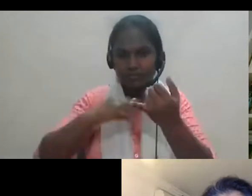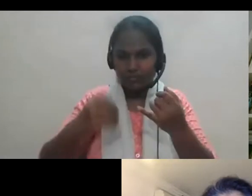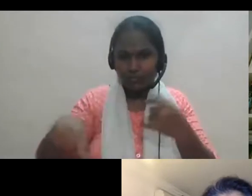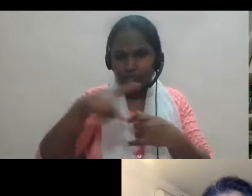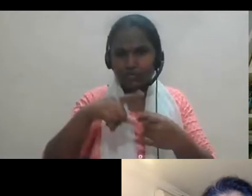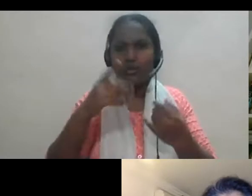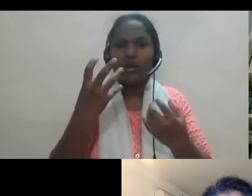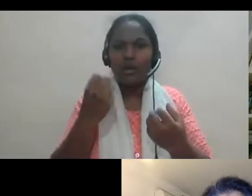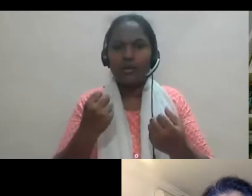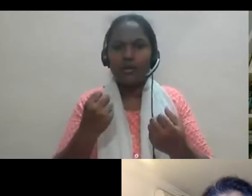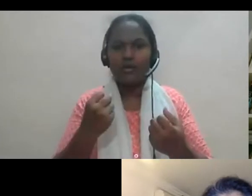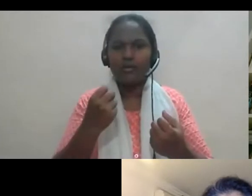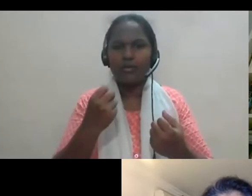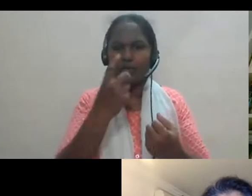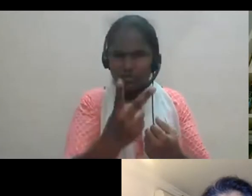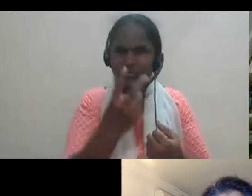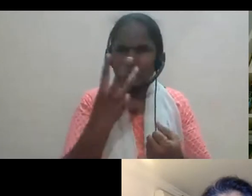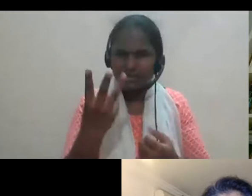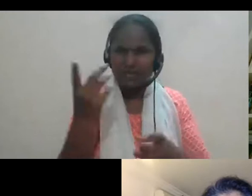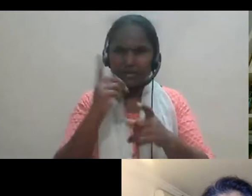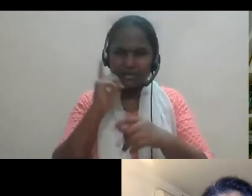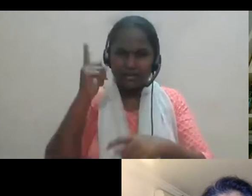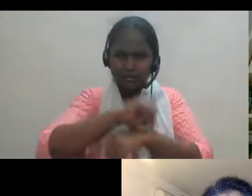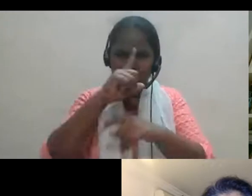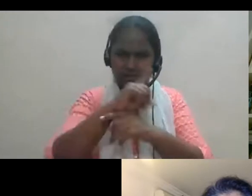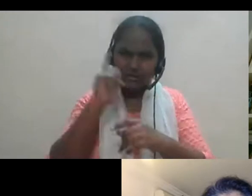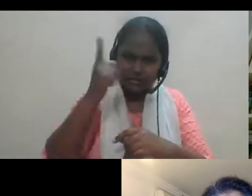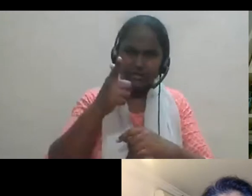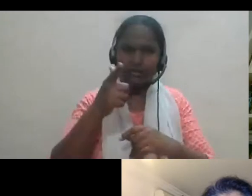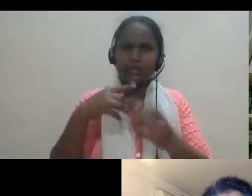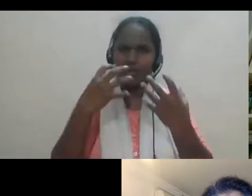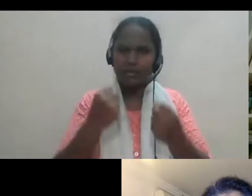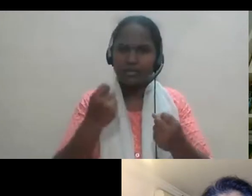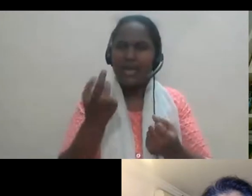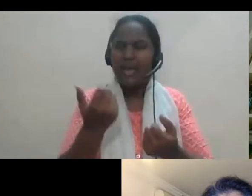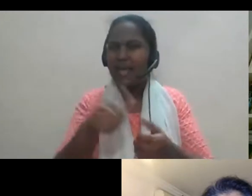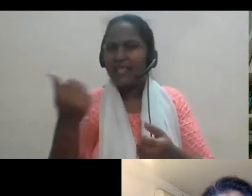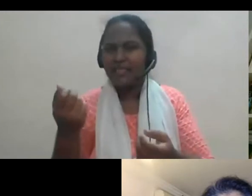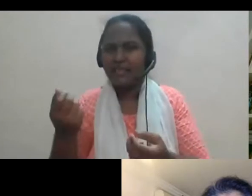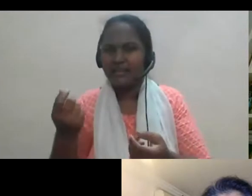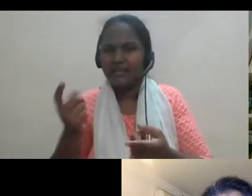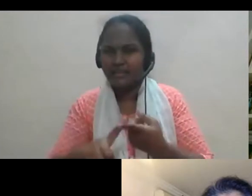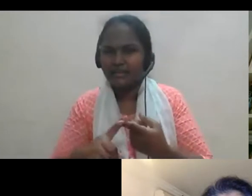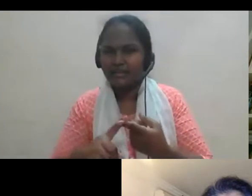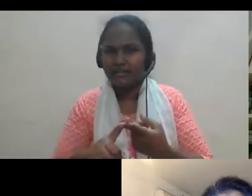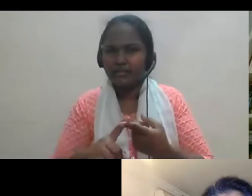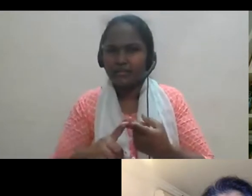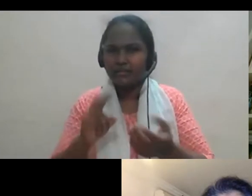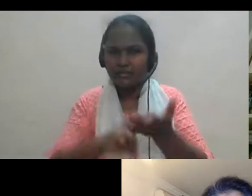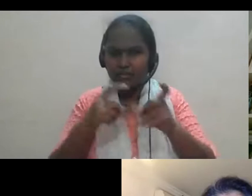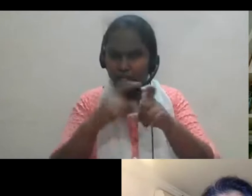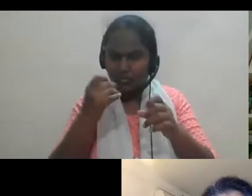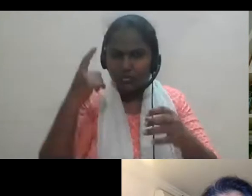there was two or three days later, there was another incident of enormous